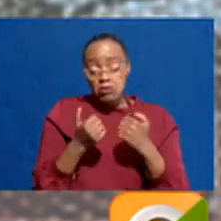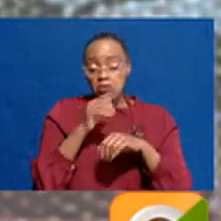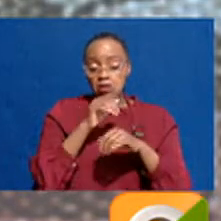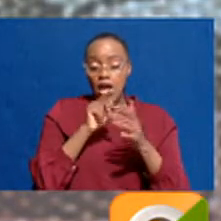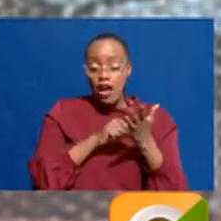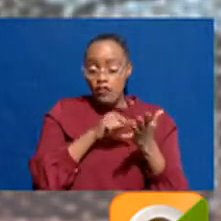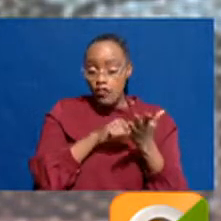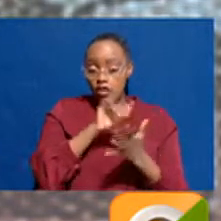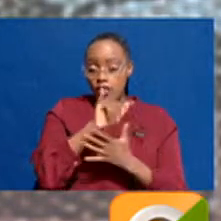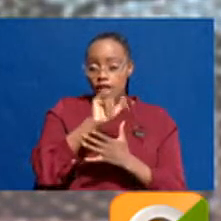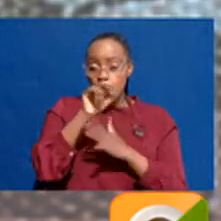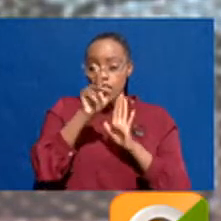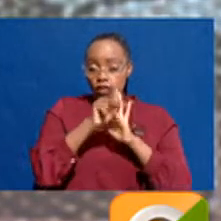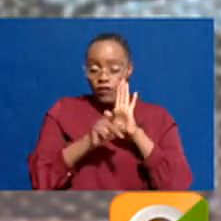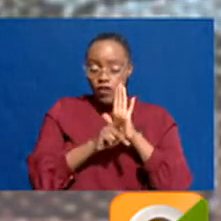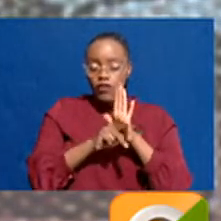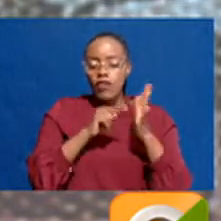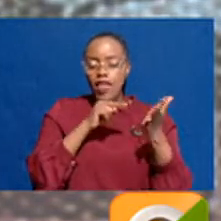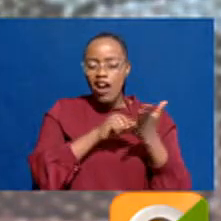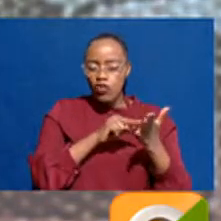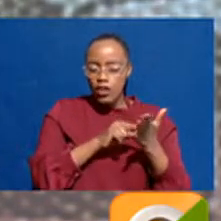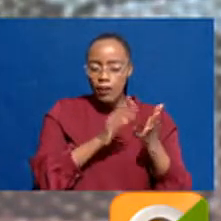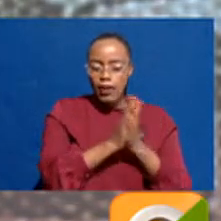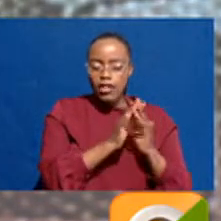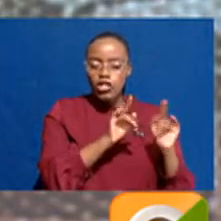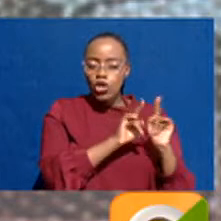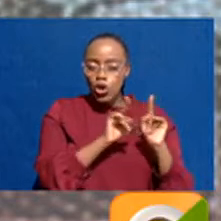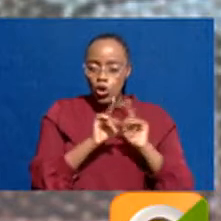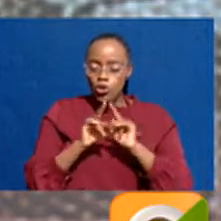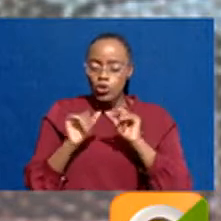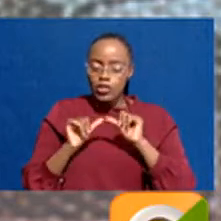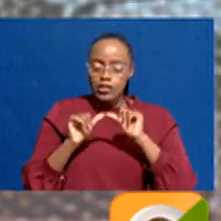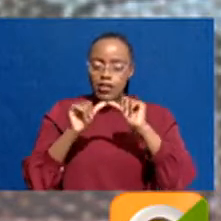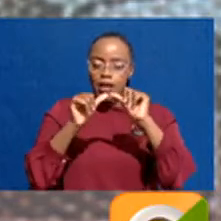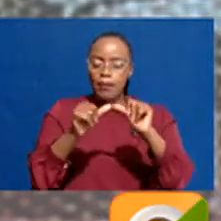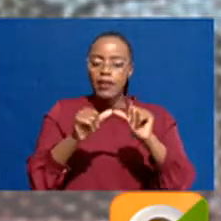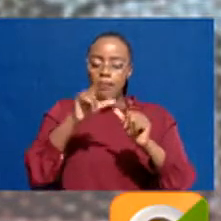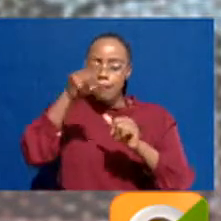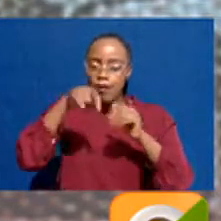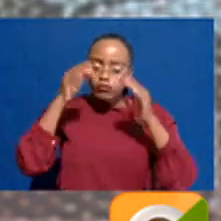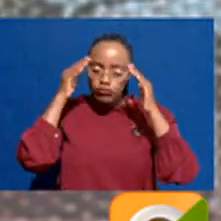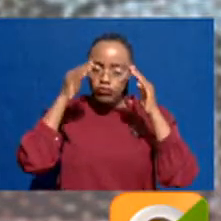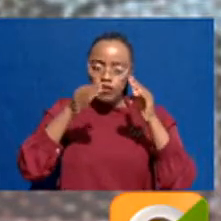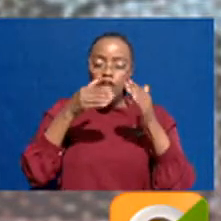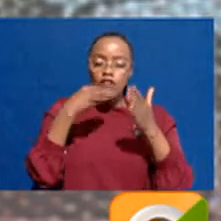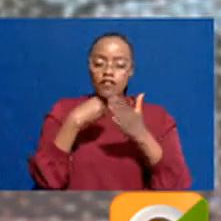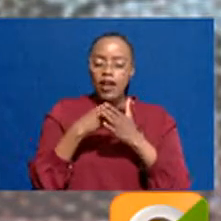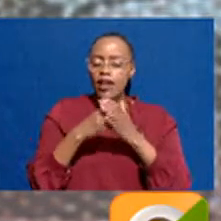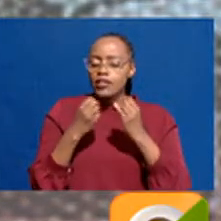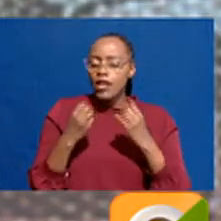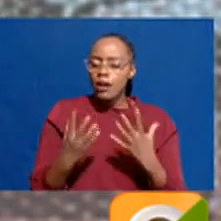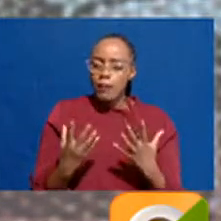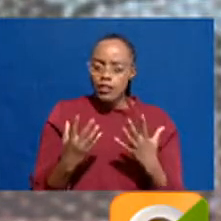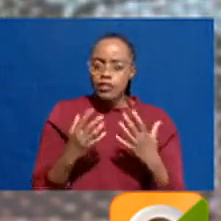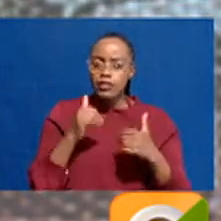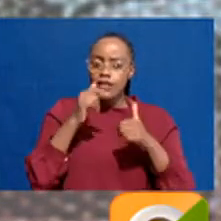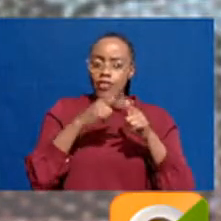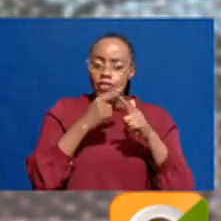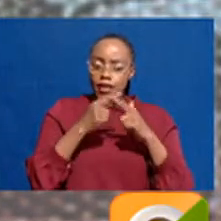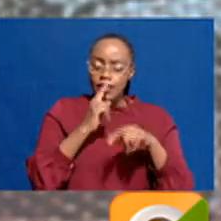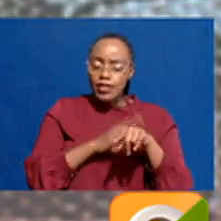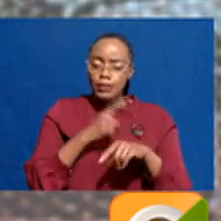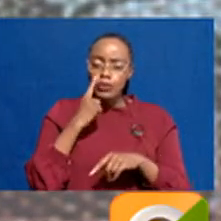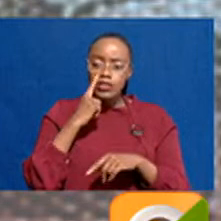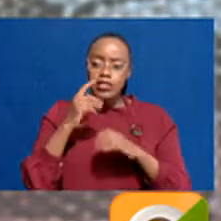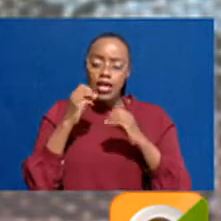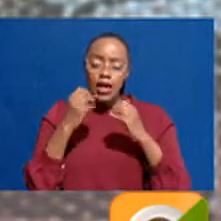of the principles is affordability and fiscal sustainability. So we must look at your financials, mm-hmm. right? So we go